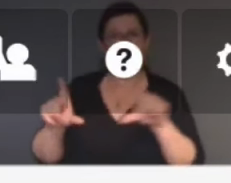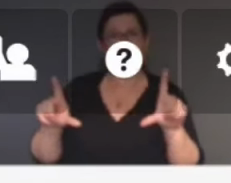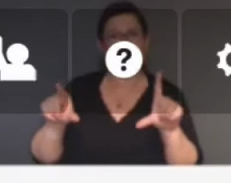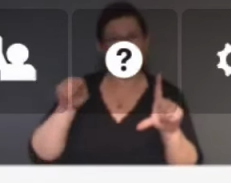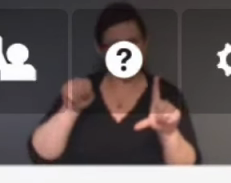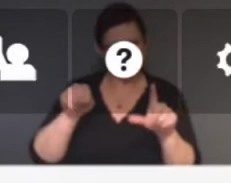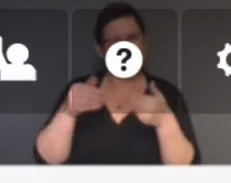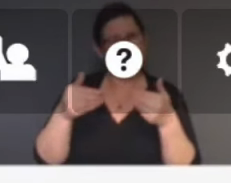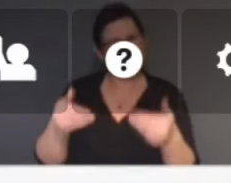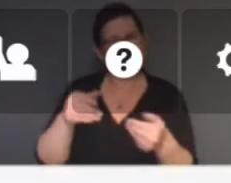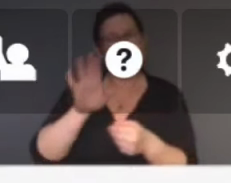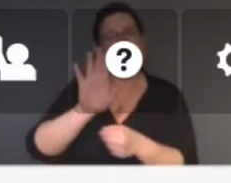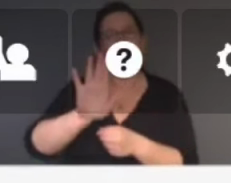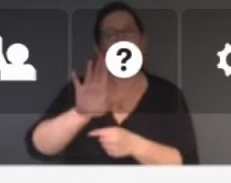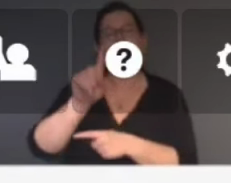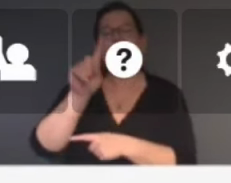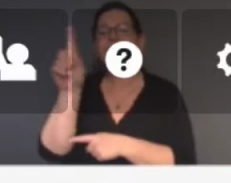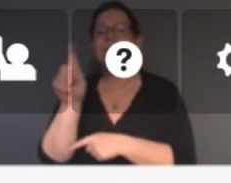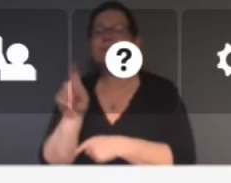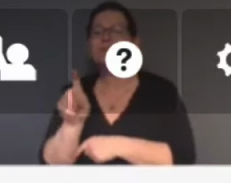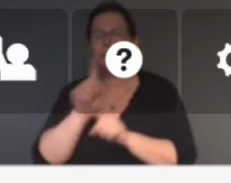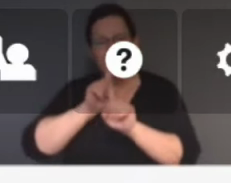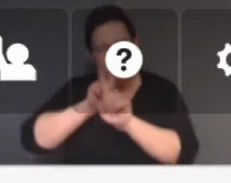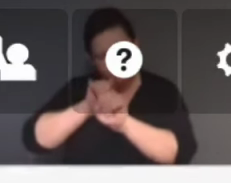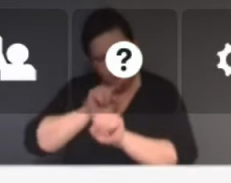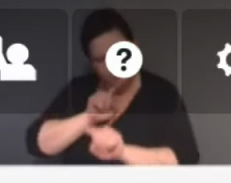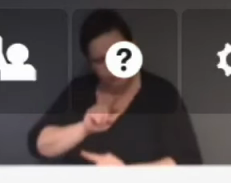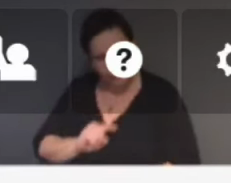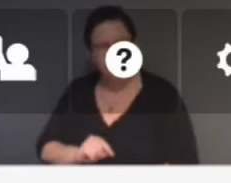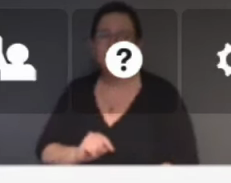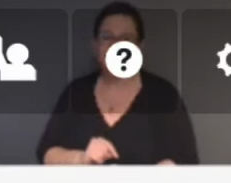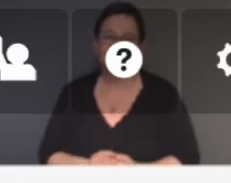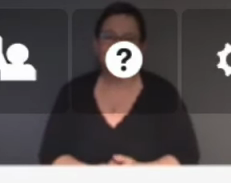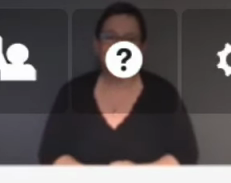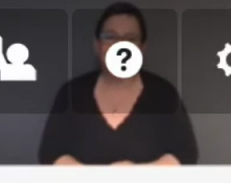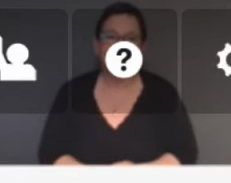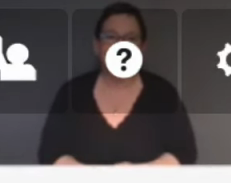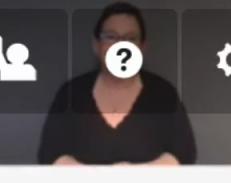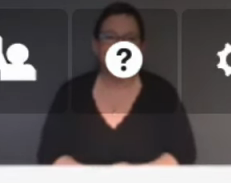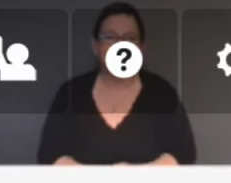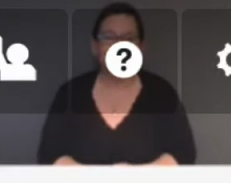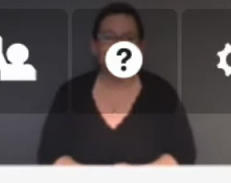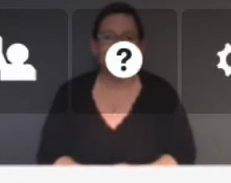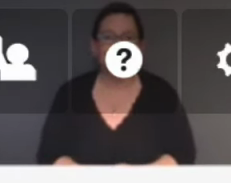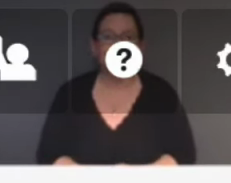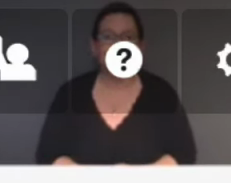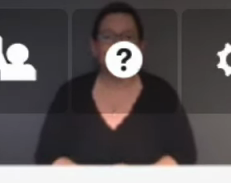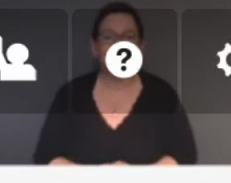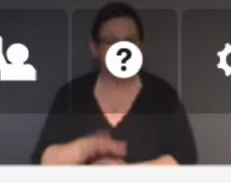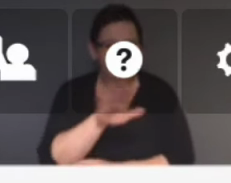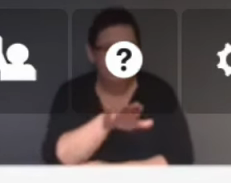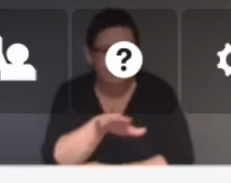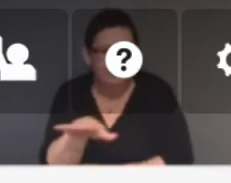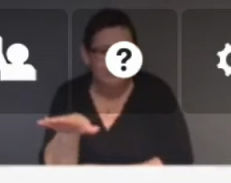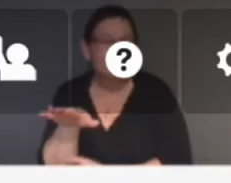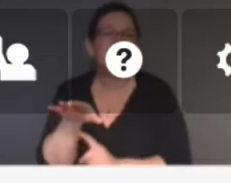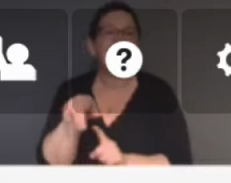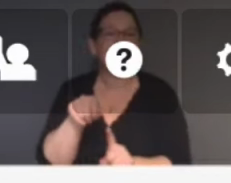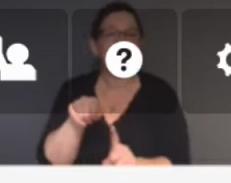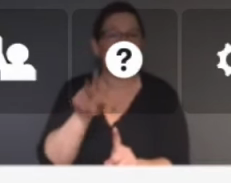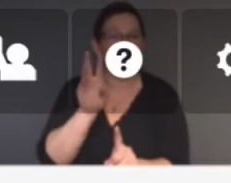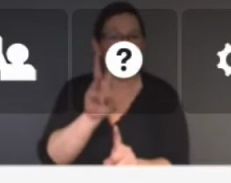As a reminder, the web addresses, telephone numbers, and presentation slides are available by clicking on the